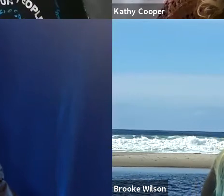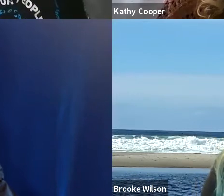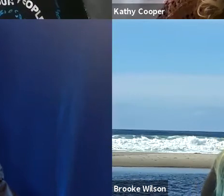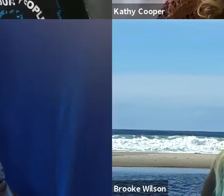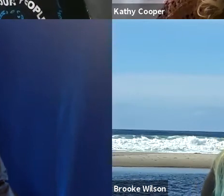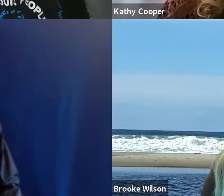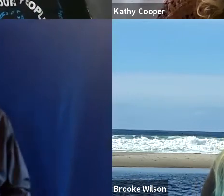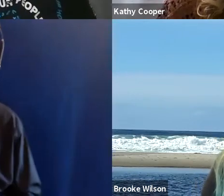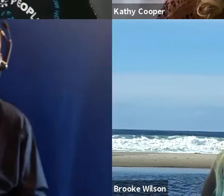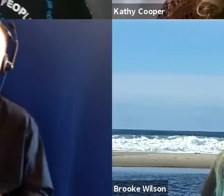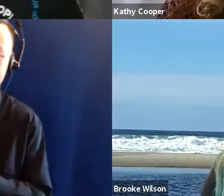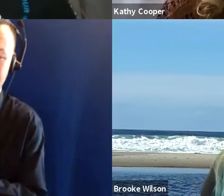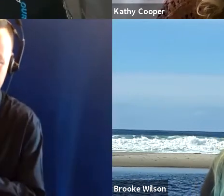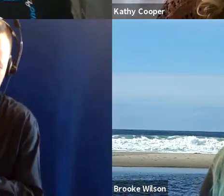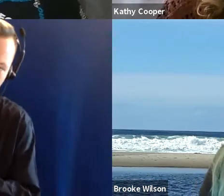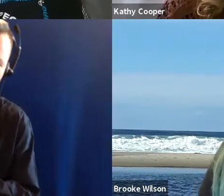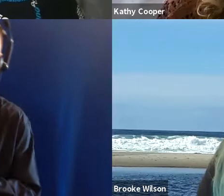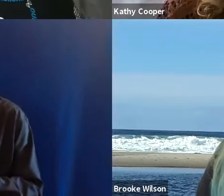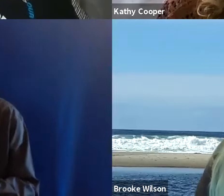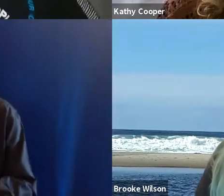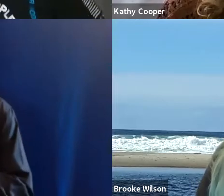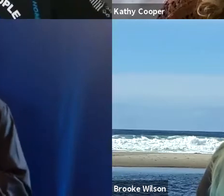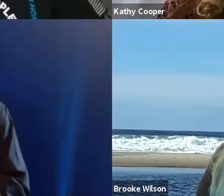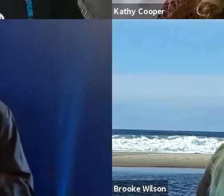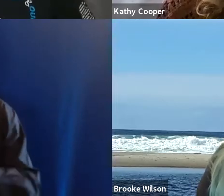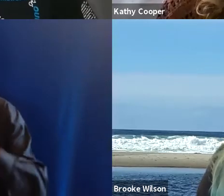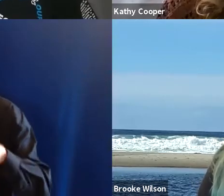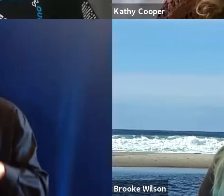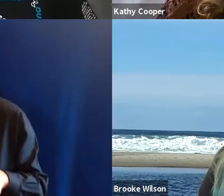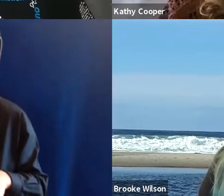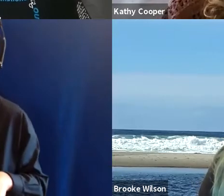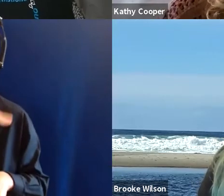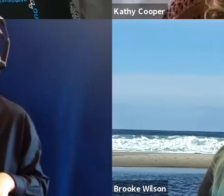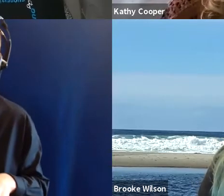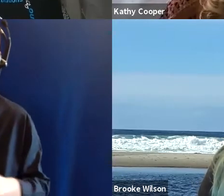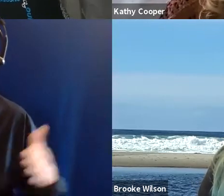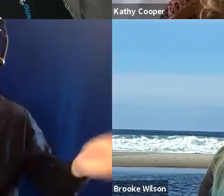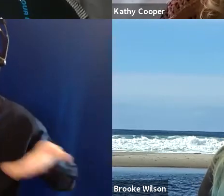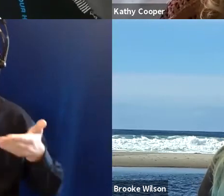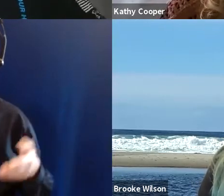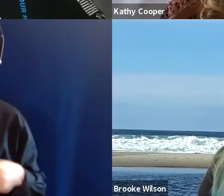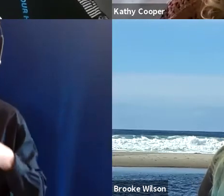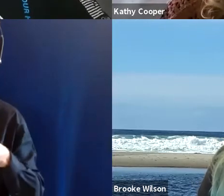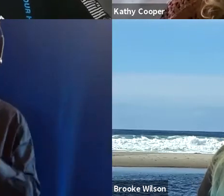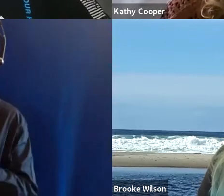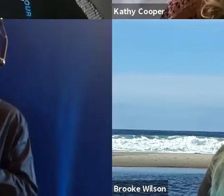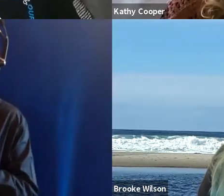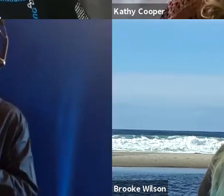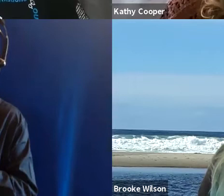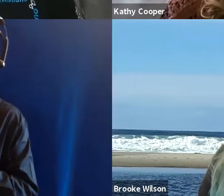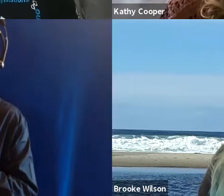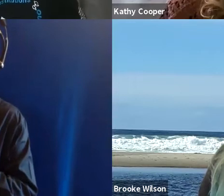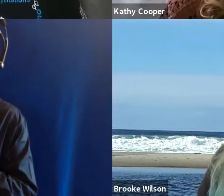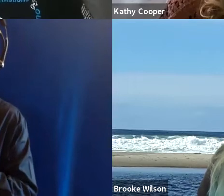Good morning or good afternoon, wherever you may be, and welcome. I am Brooke Wilson. I am a board member